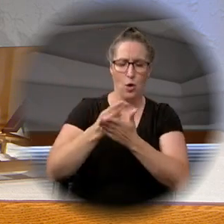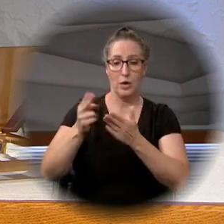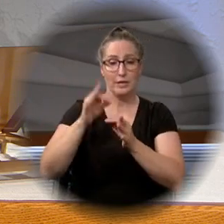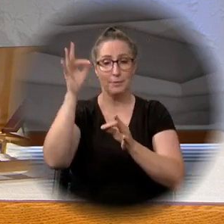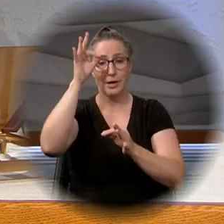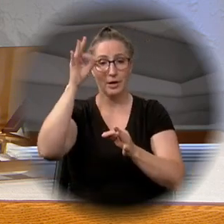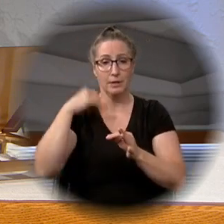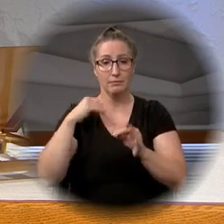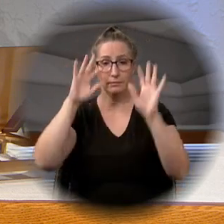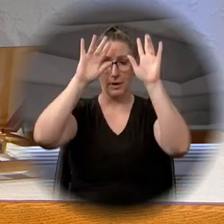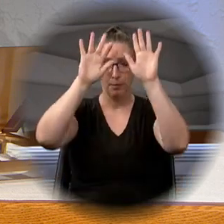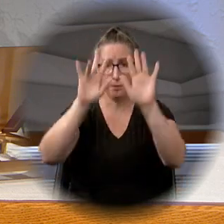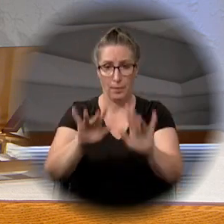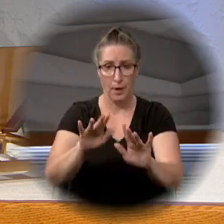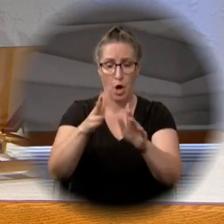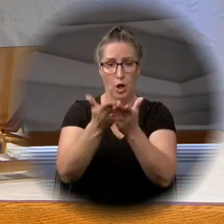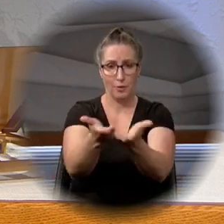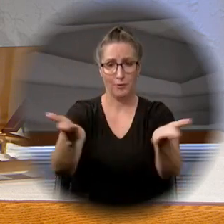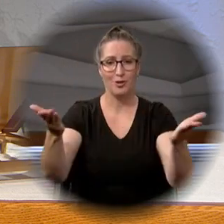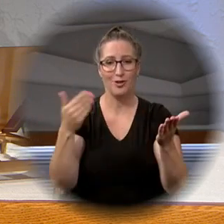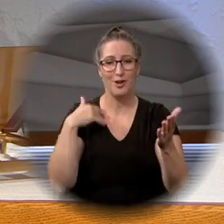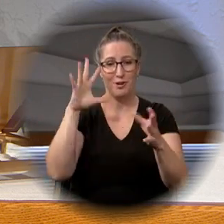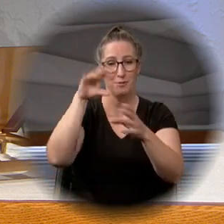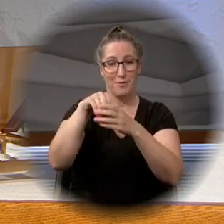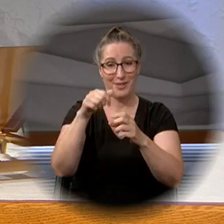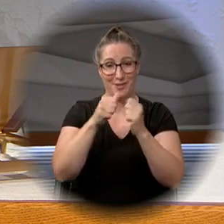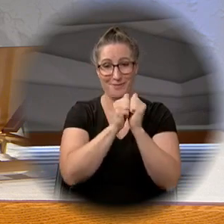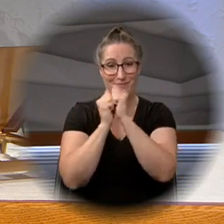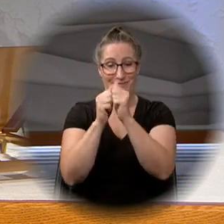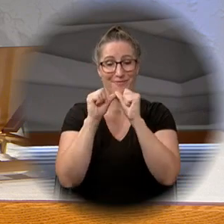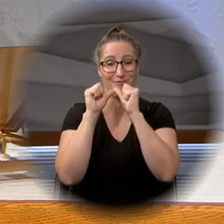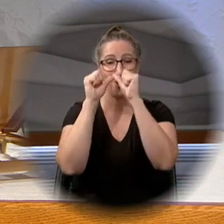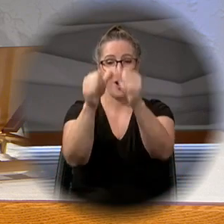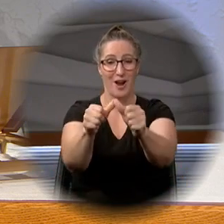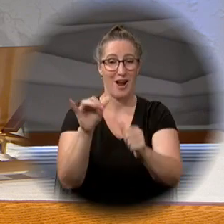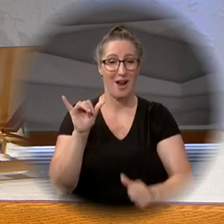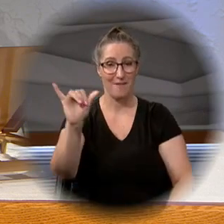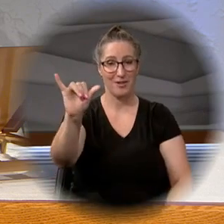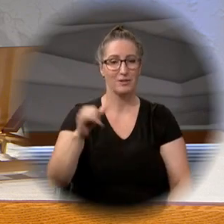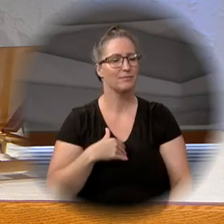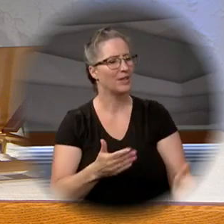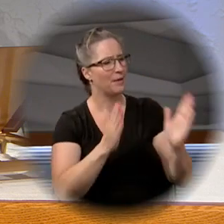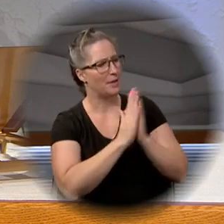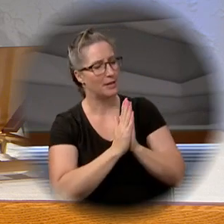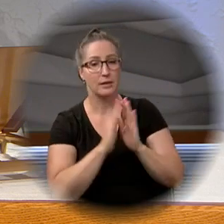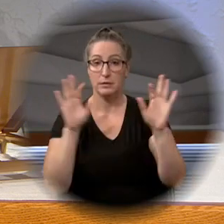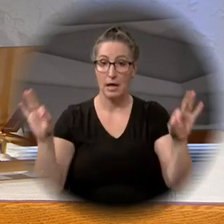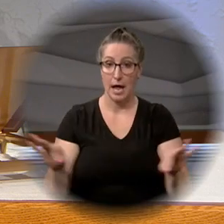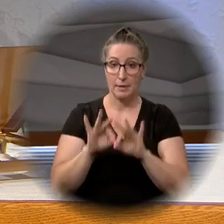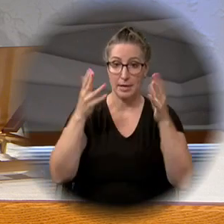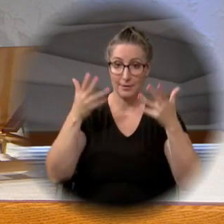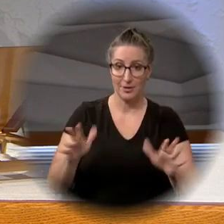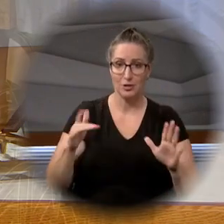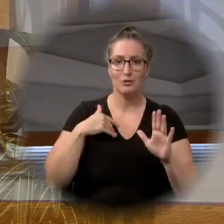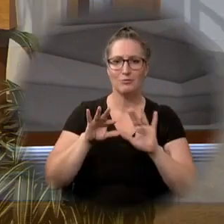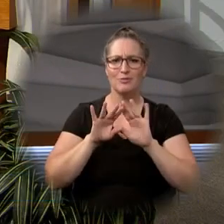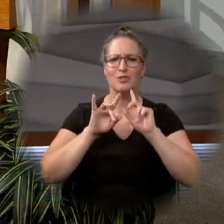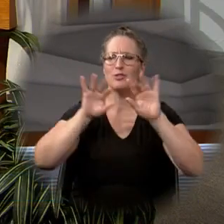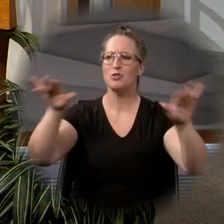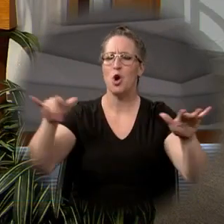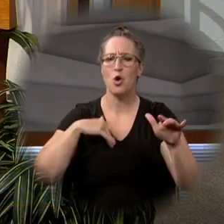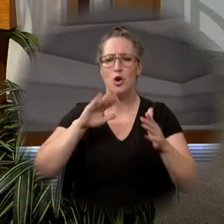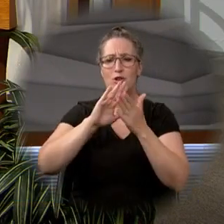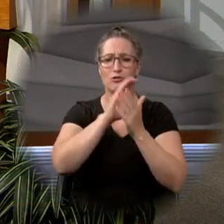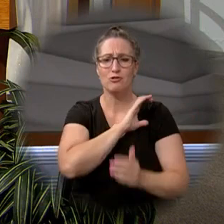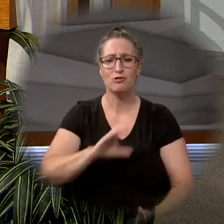the Holy Spirit come upon you and remain with you forever. Amen. Our Mass has ended. We go in Christ's peace.